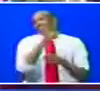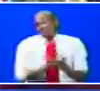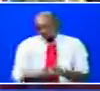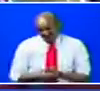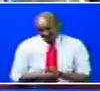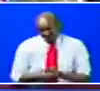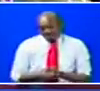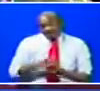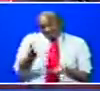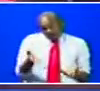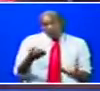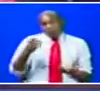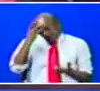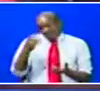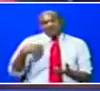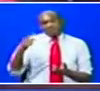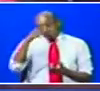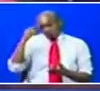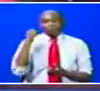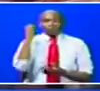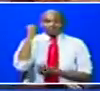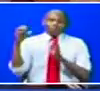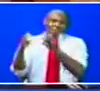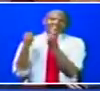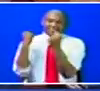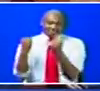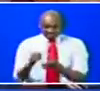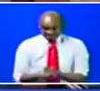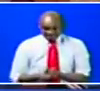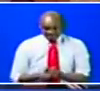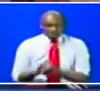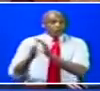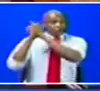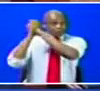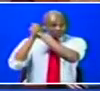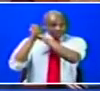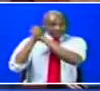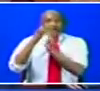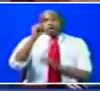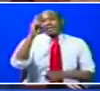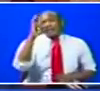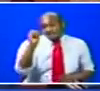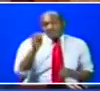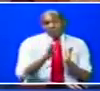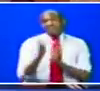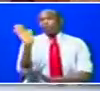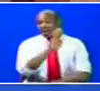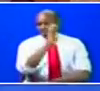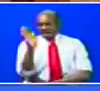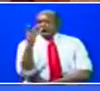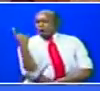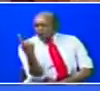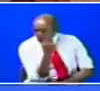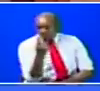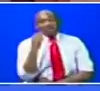enjoys, going by the party strength in both houses. Jubilee, ODM and Wiper are the